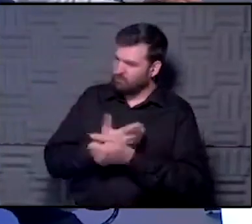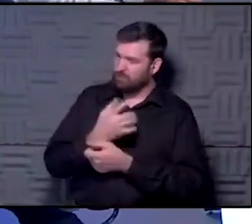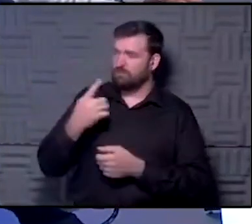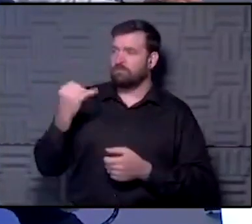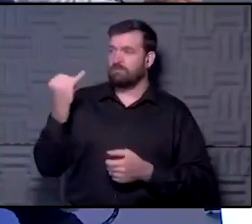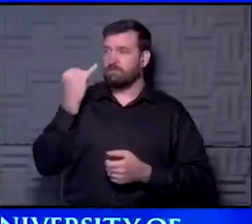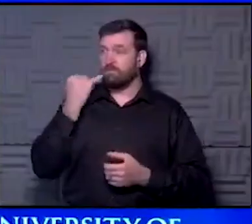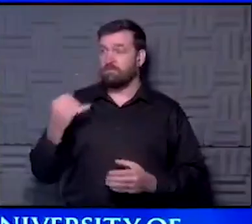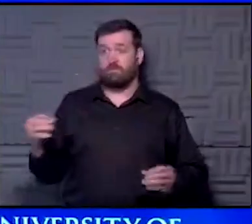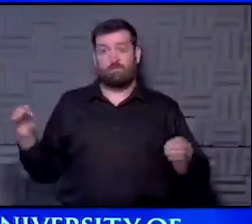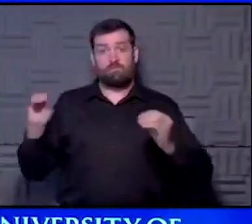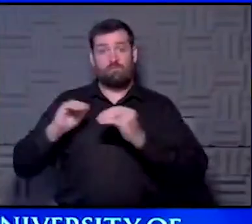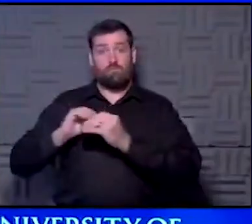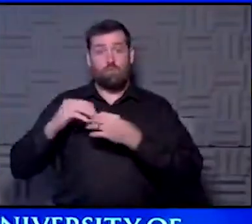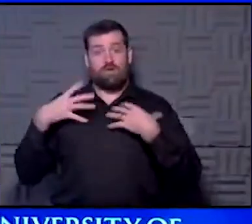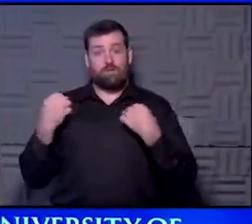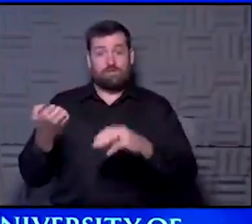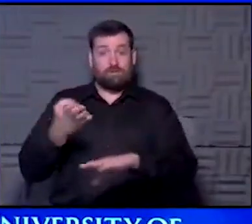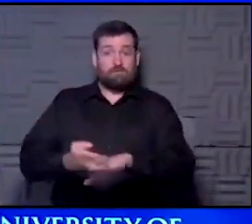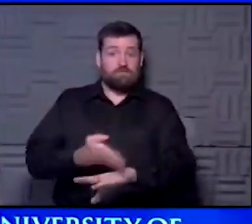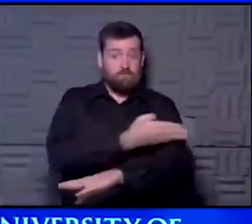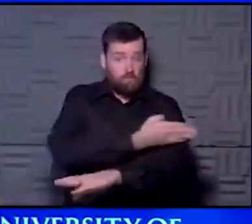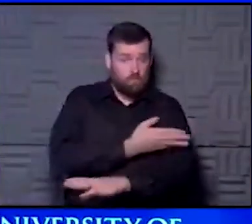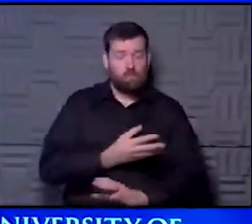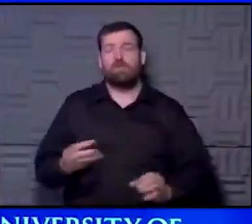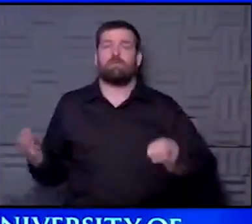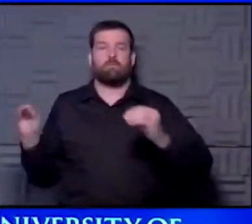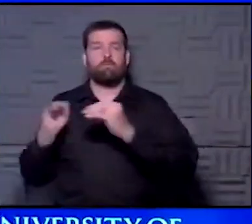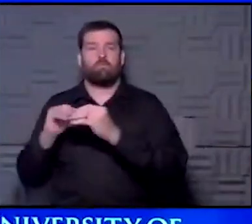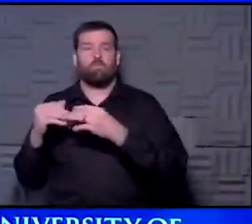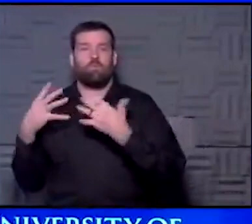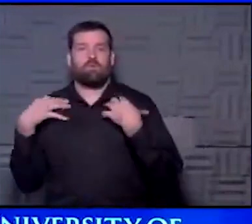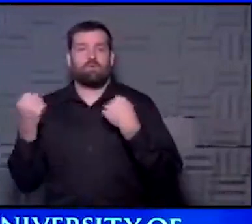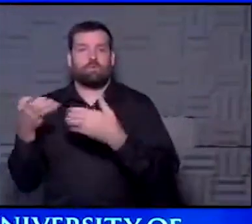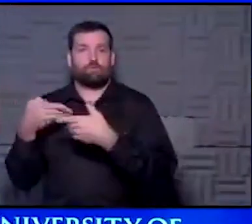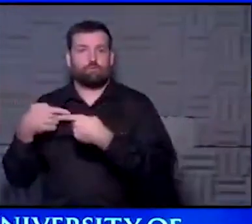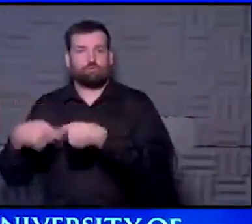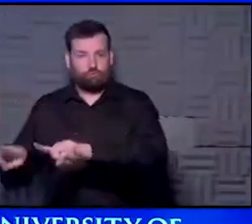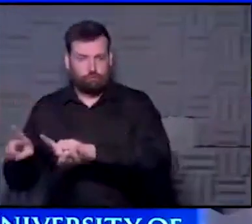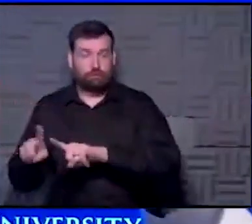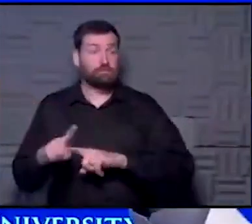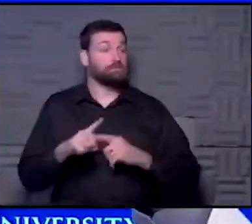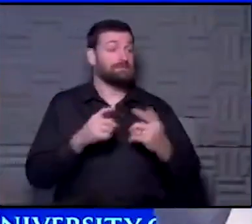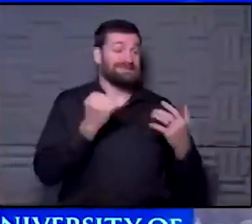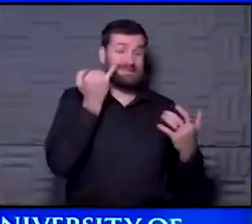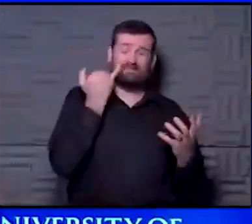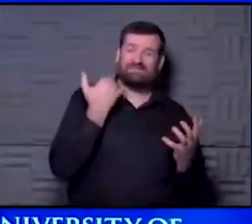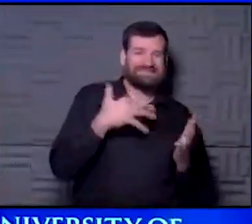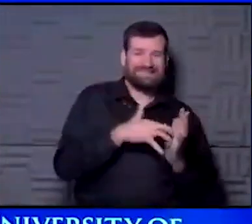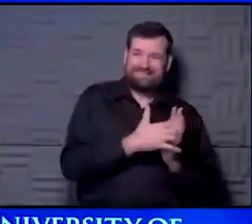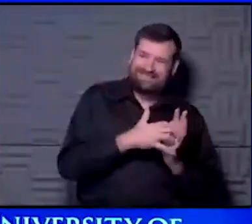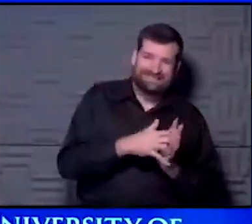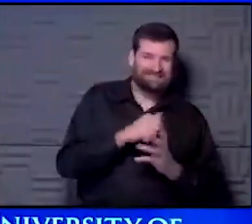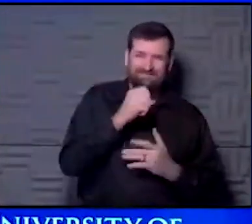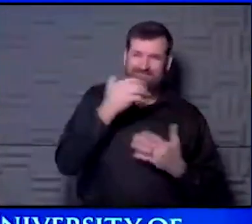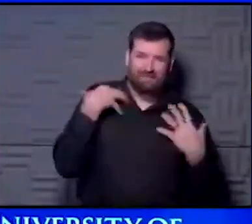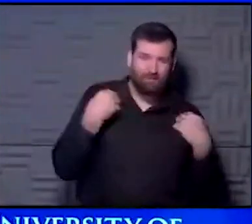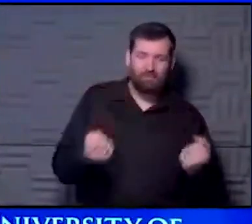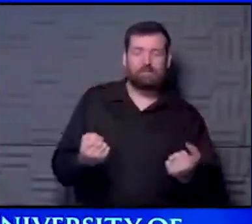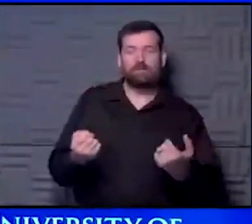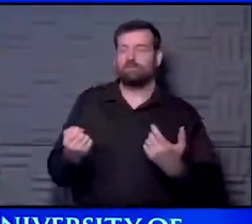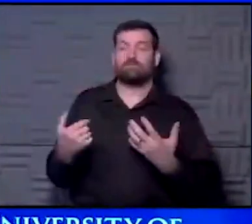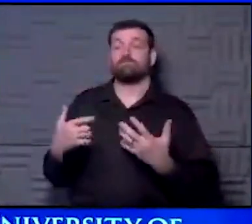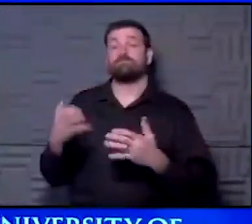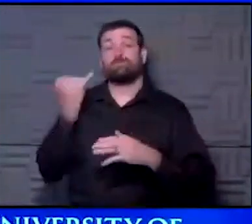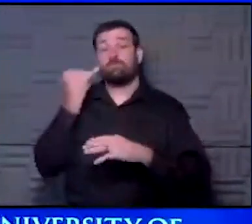when you go into disease, the Yeah. healthier you're going to be when you handle Right. that disease. And the less healthy you are, the harder it is. We already know that in Yeah. COVID, right? If you have many pre-existing